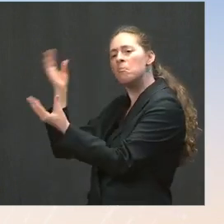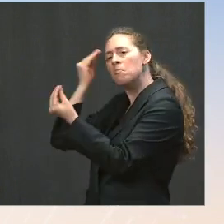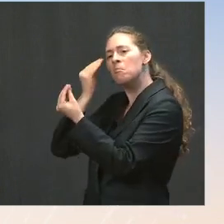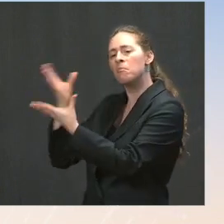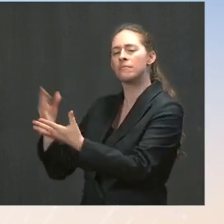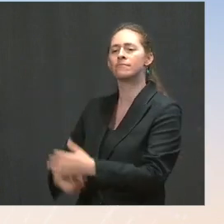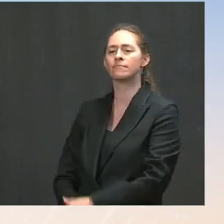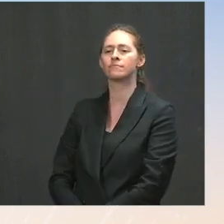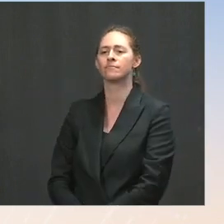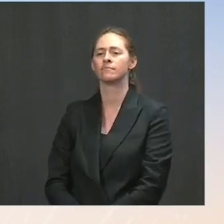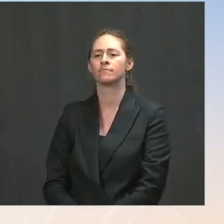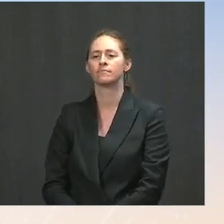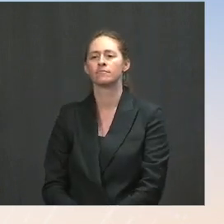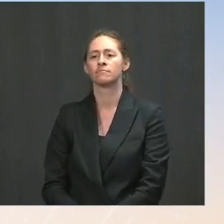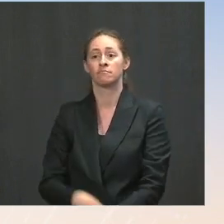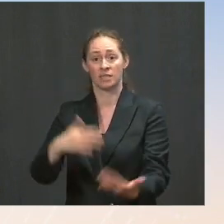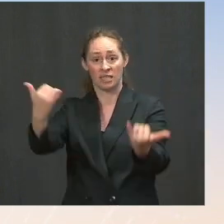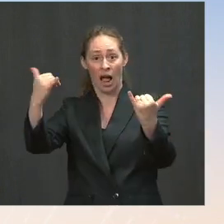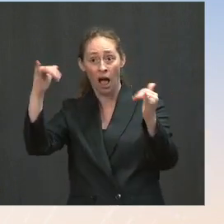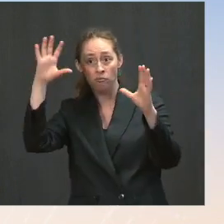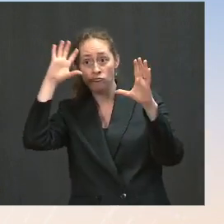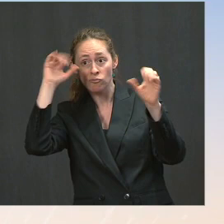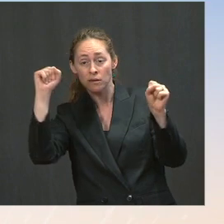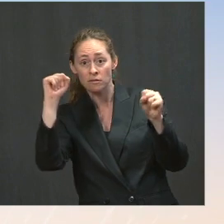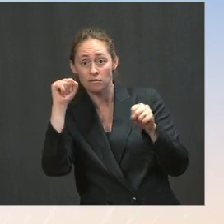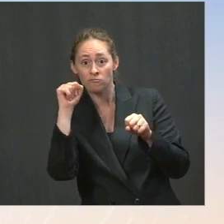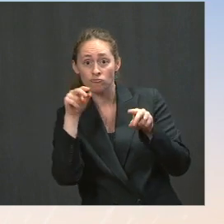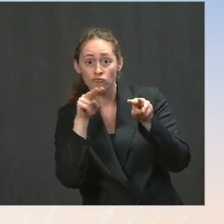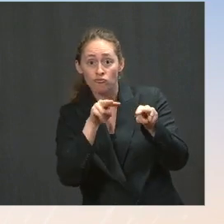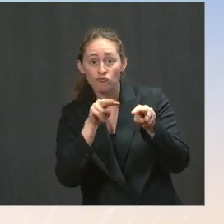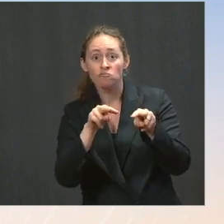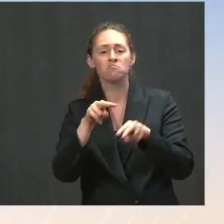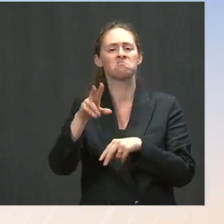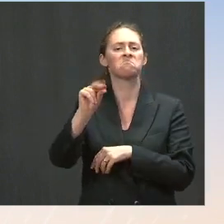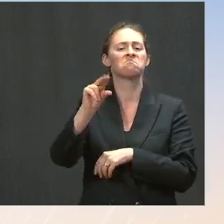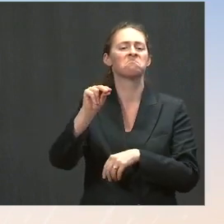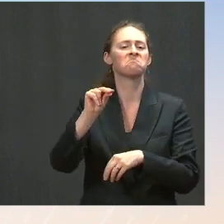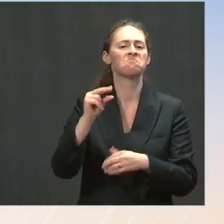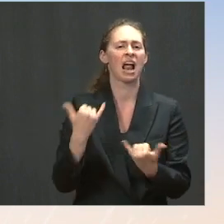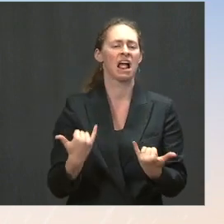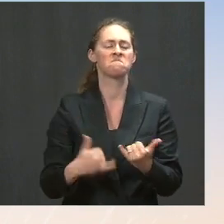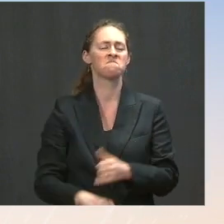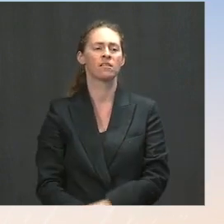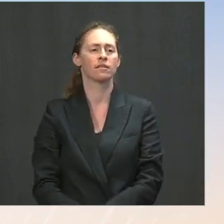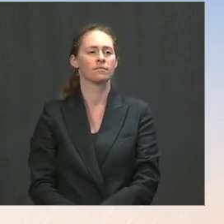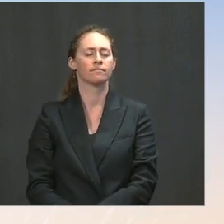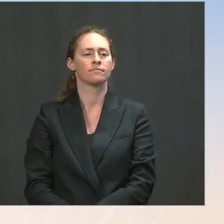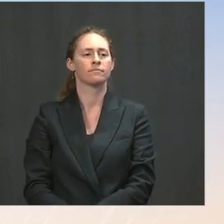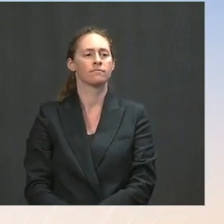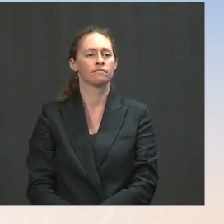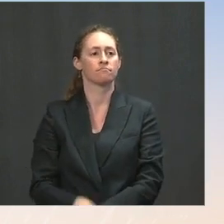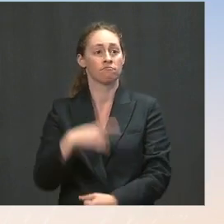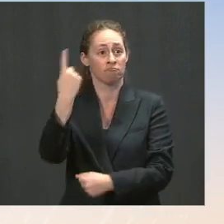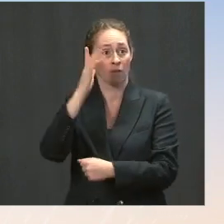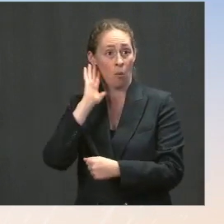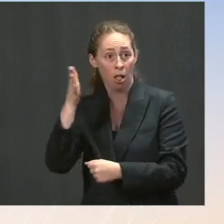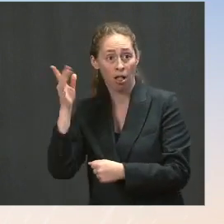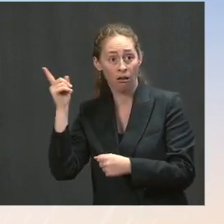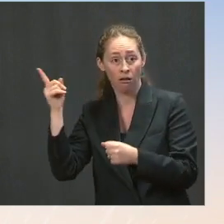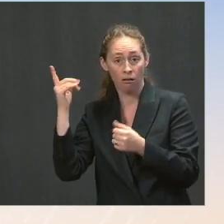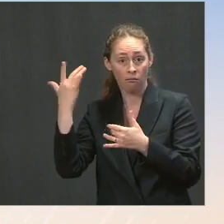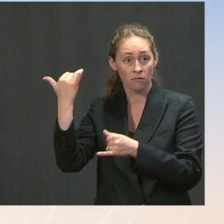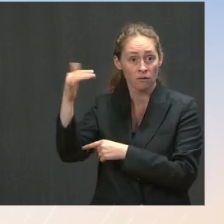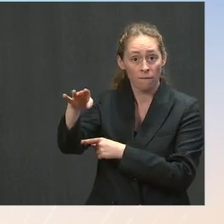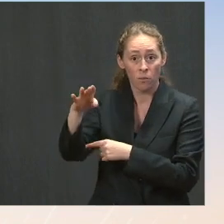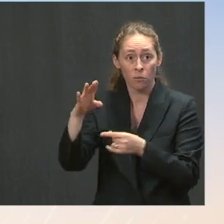his schedule to watch the hearings this morning. Should we anticipate a statement from him at the end of the day after he's been updated on this? I would not anticipate that, And then no.